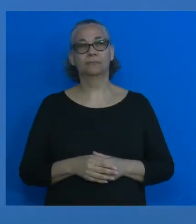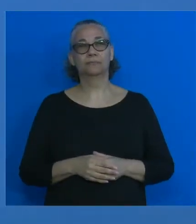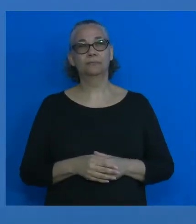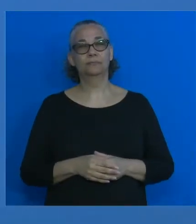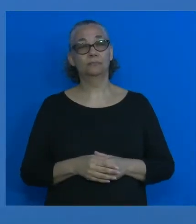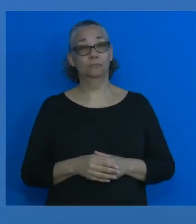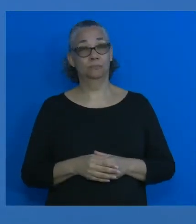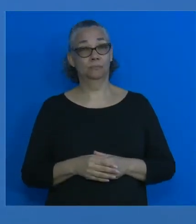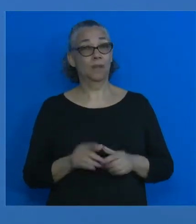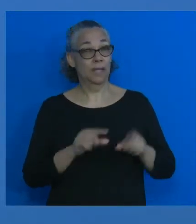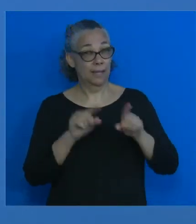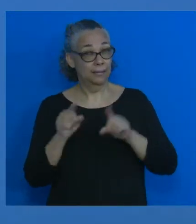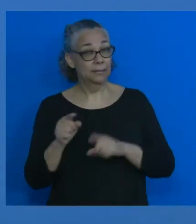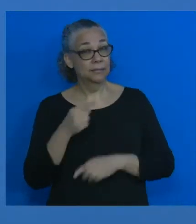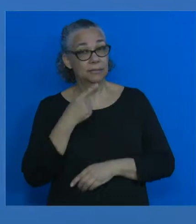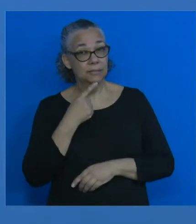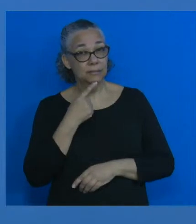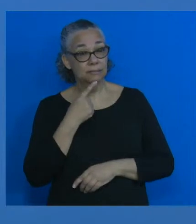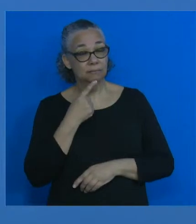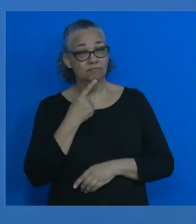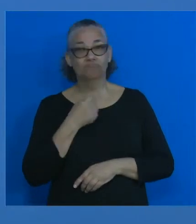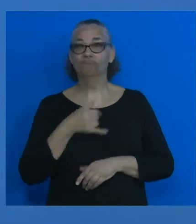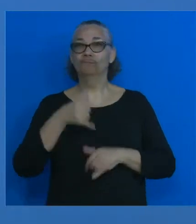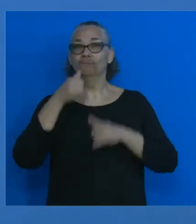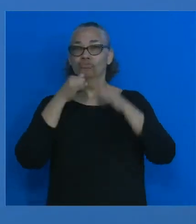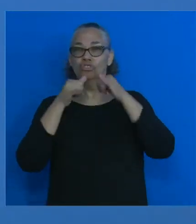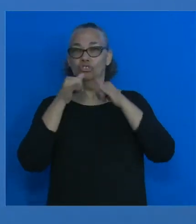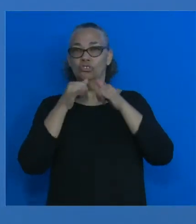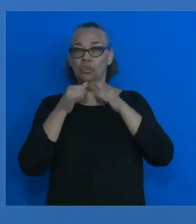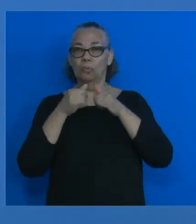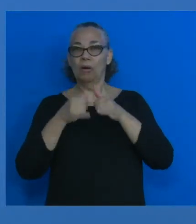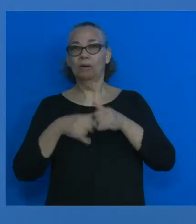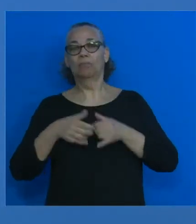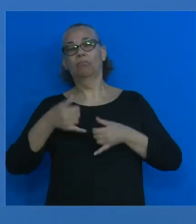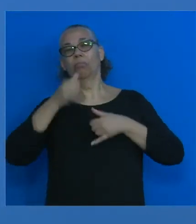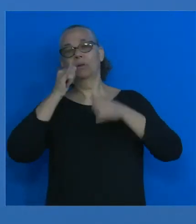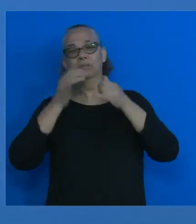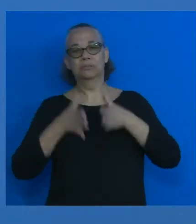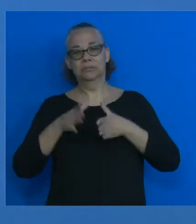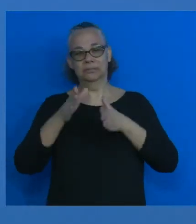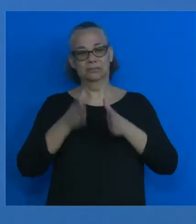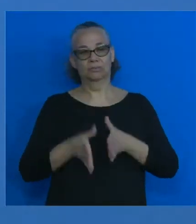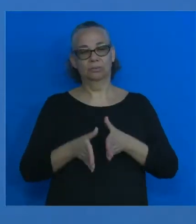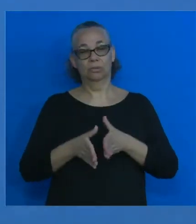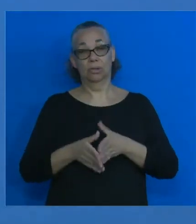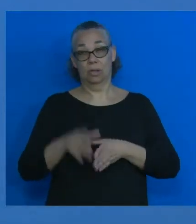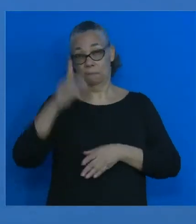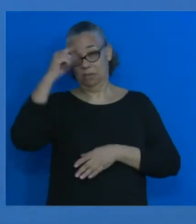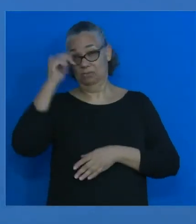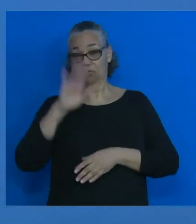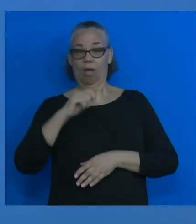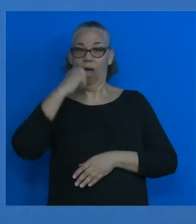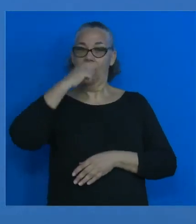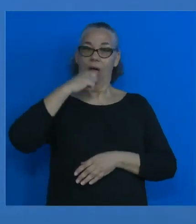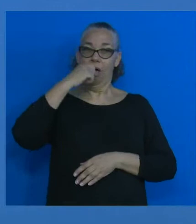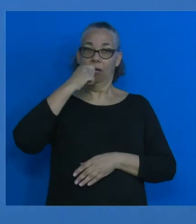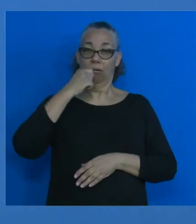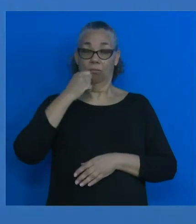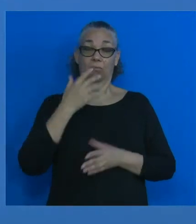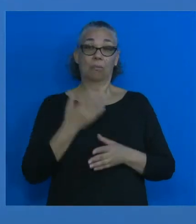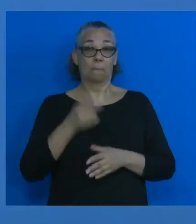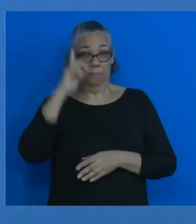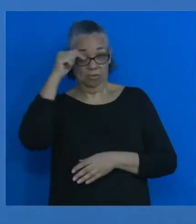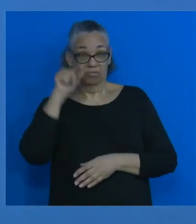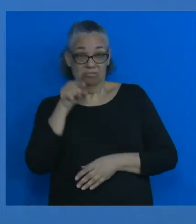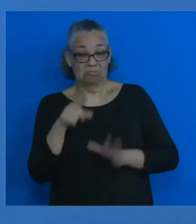And just as a note to bartenders, because you may get a saliva screening and because you test negative